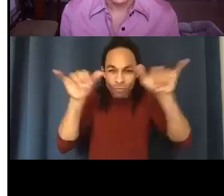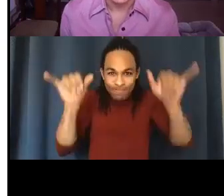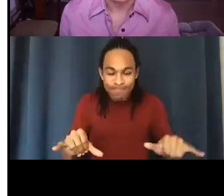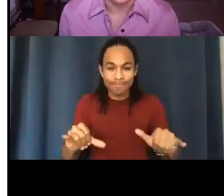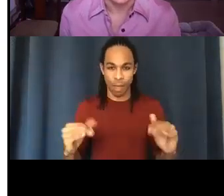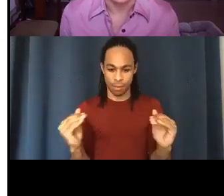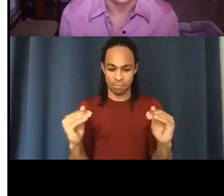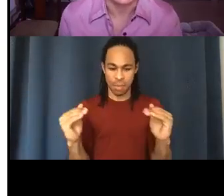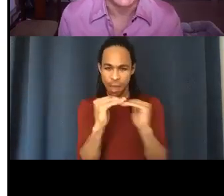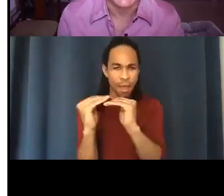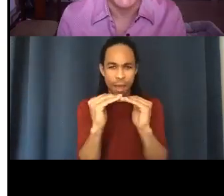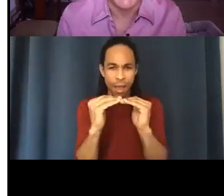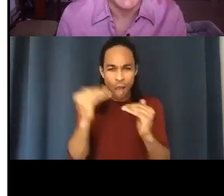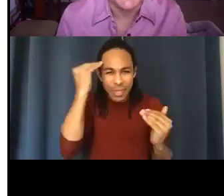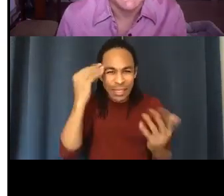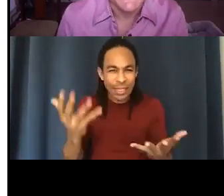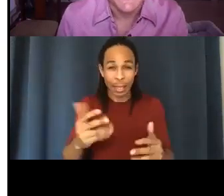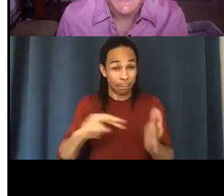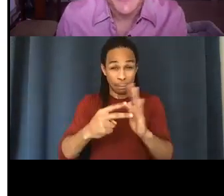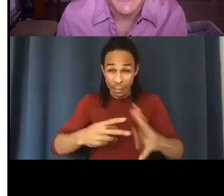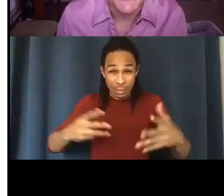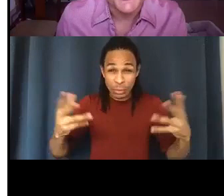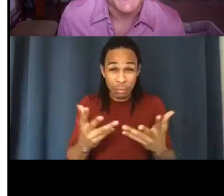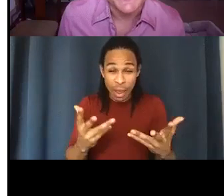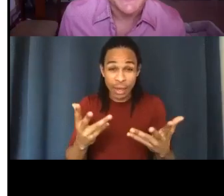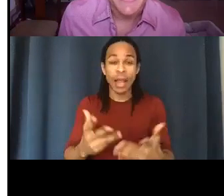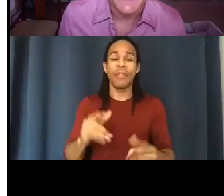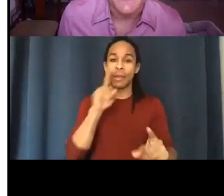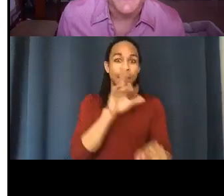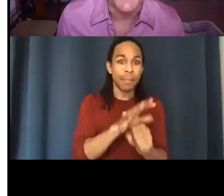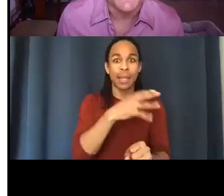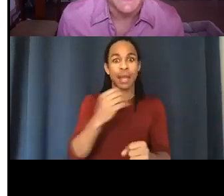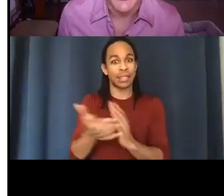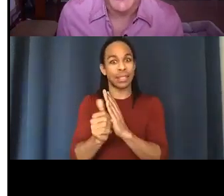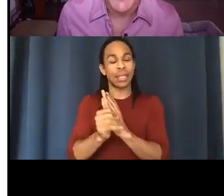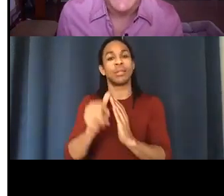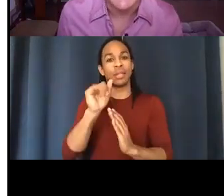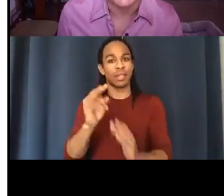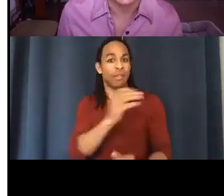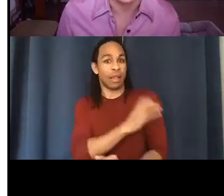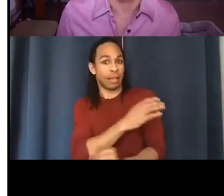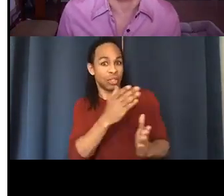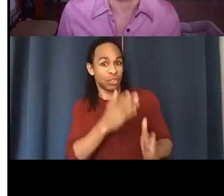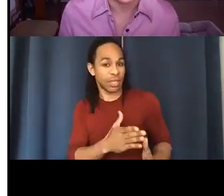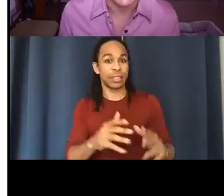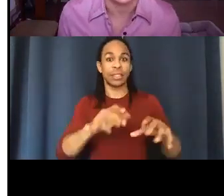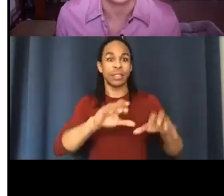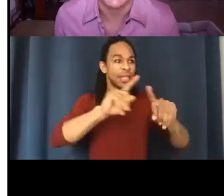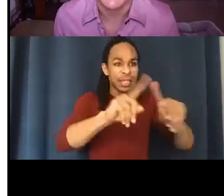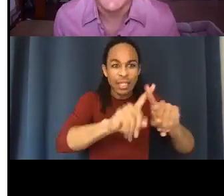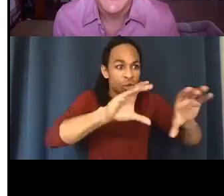Structural competency refers to the commitment and skills of clinicians, allied fields, and communities to work against